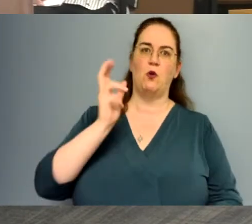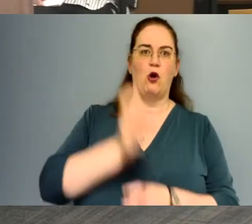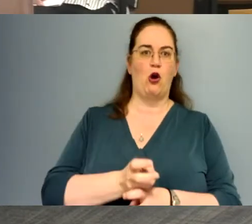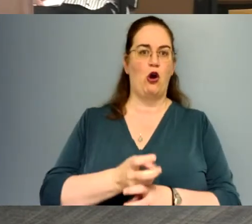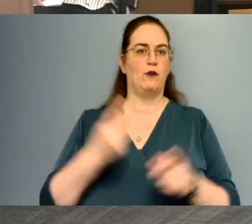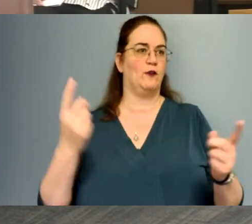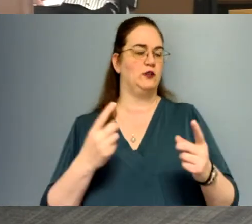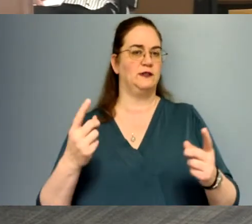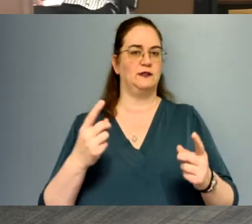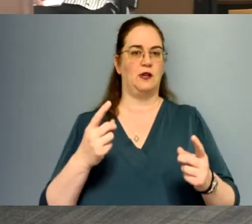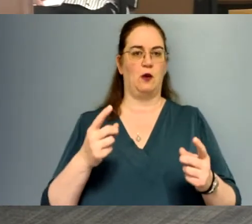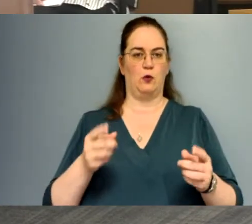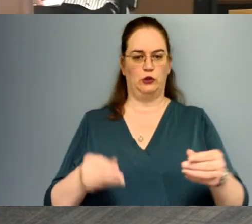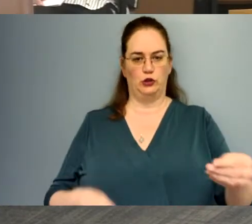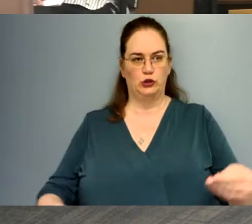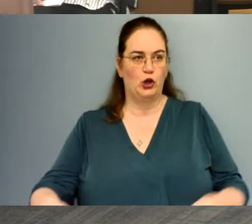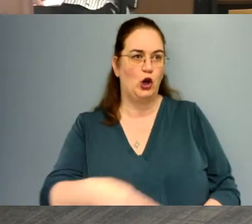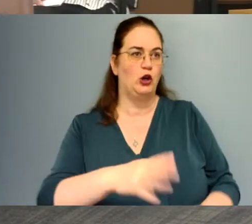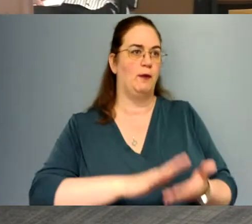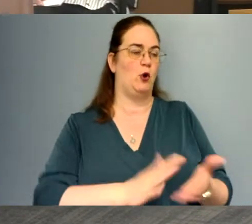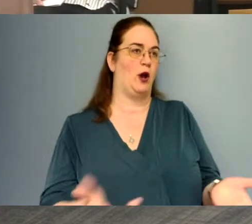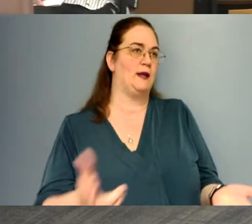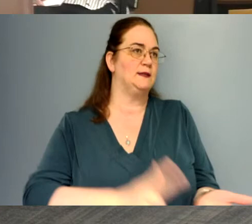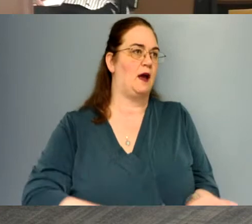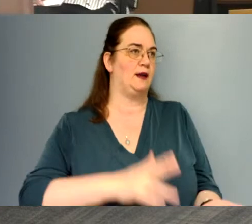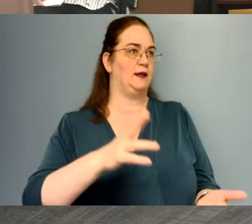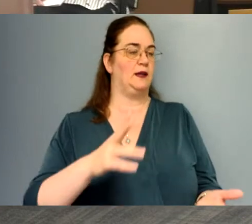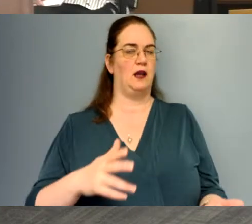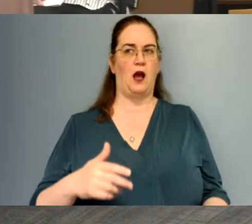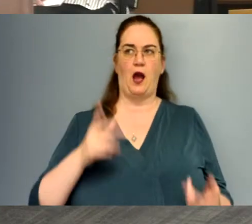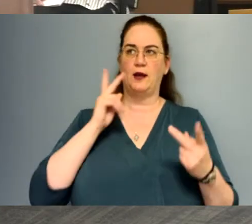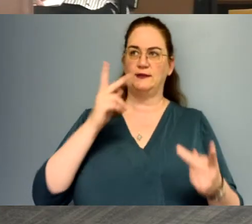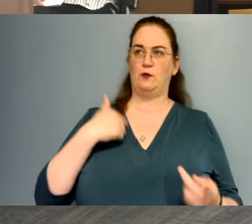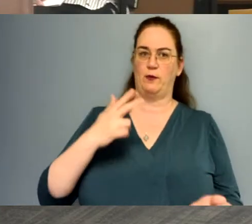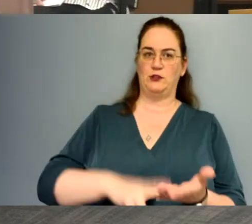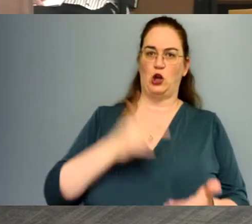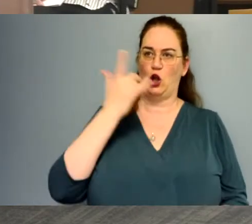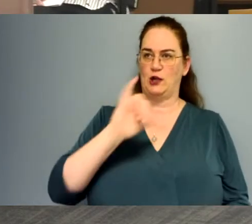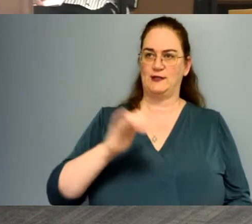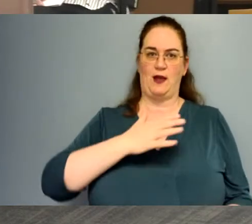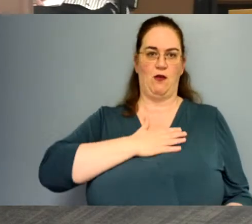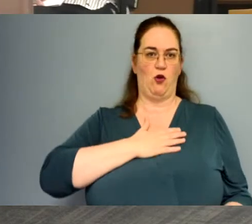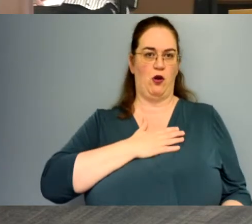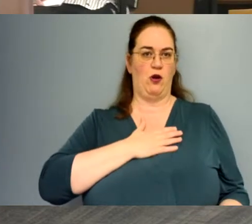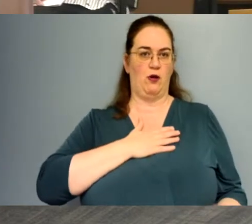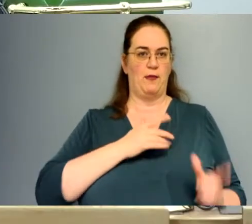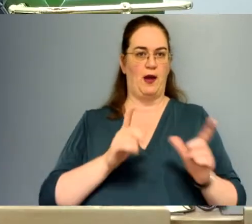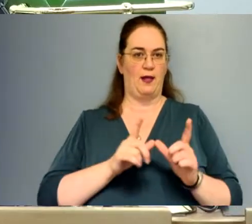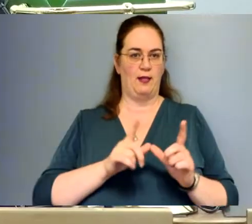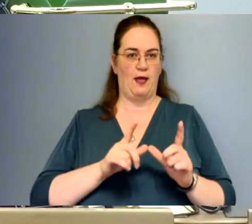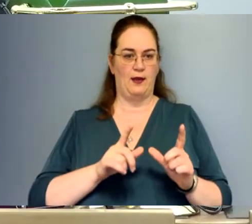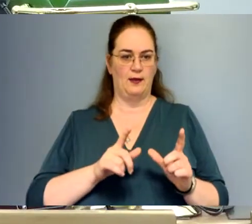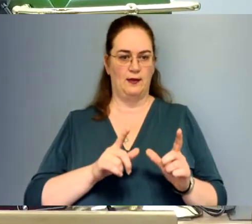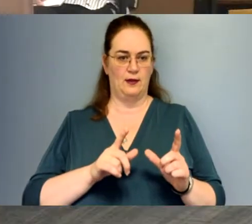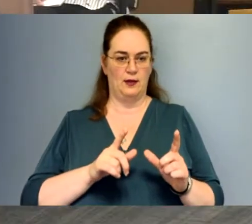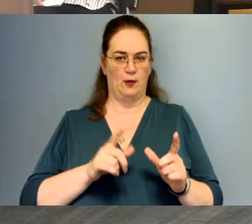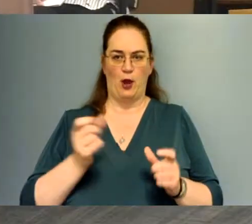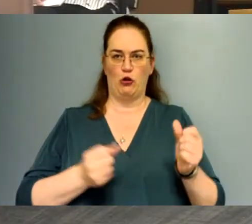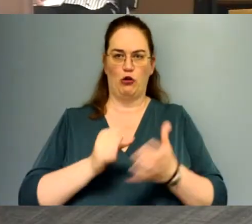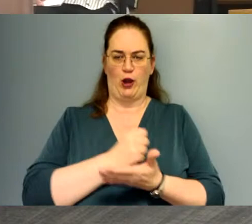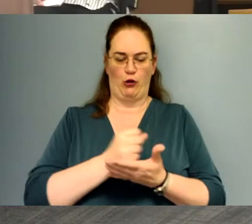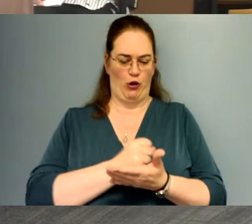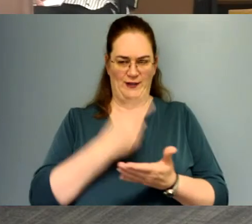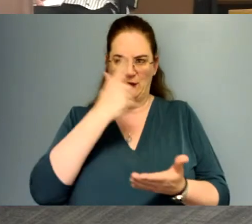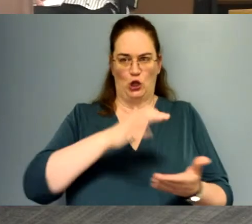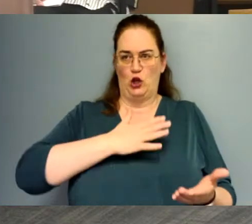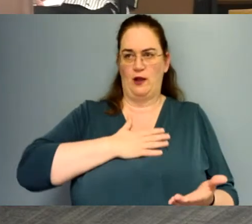someone to turn a book and sign it to get your signature. I see what my signature looks like on my license plate, little on my credit cards. It doesn't